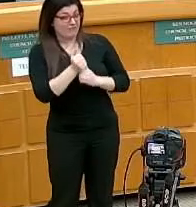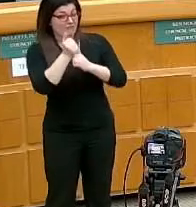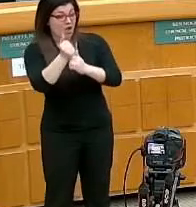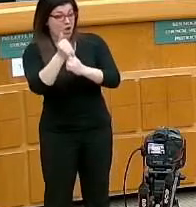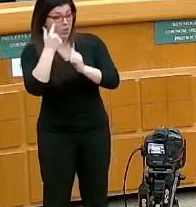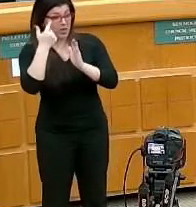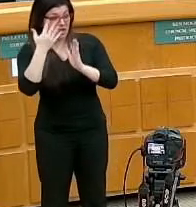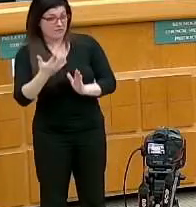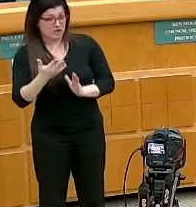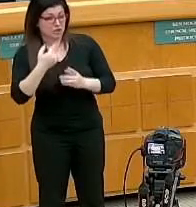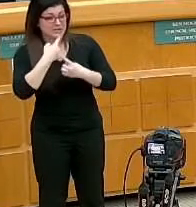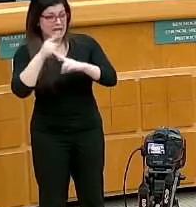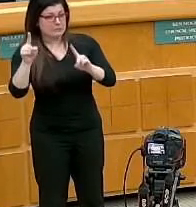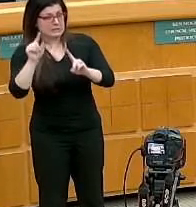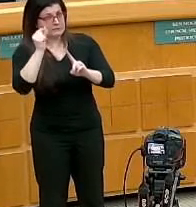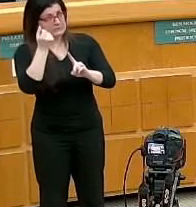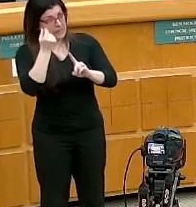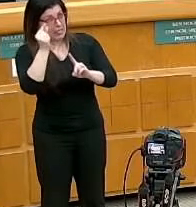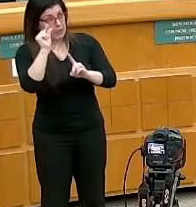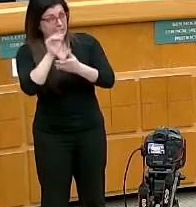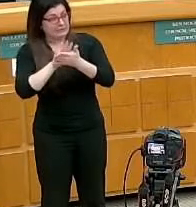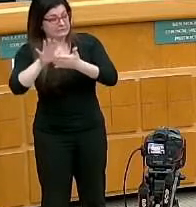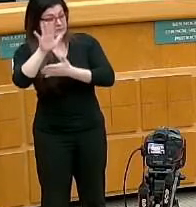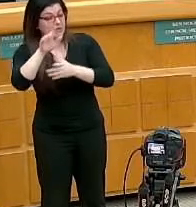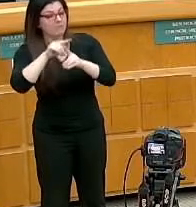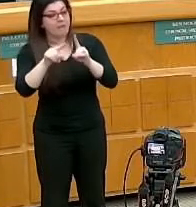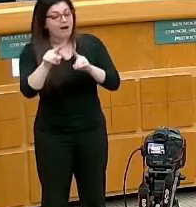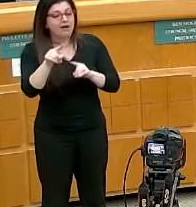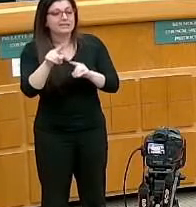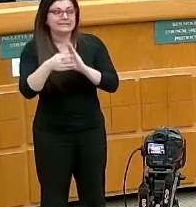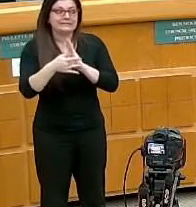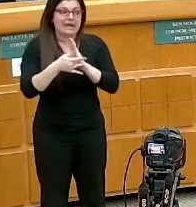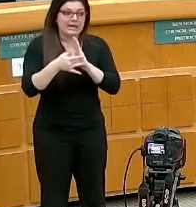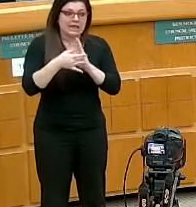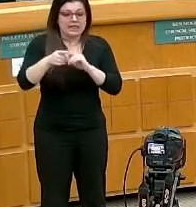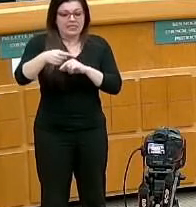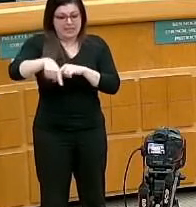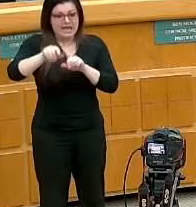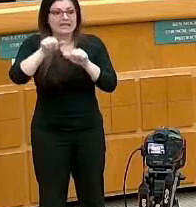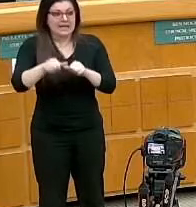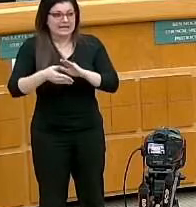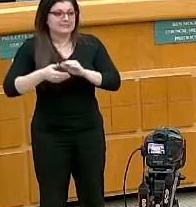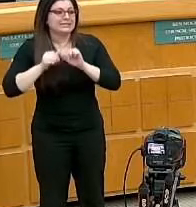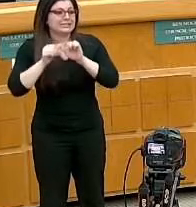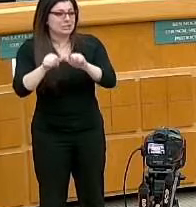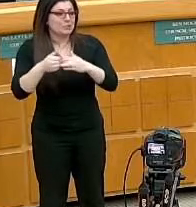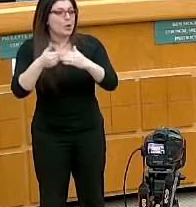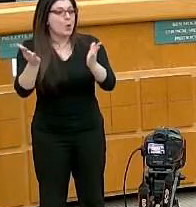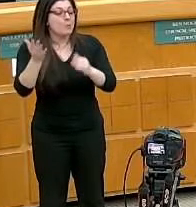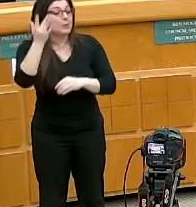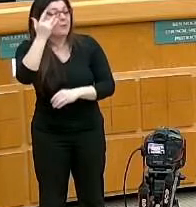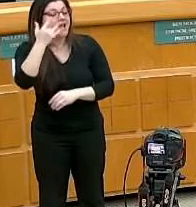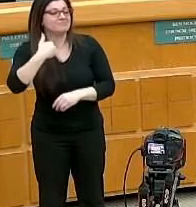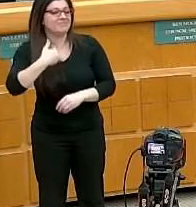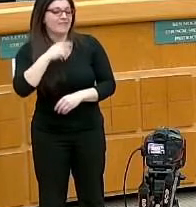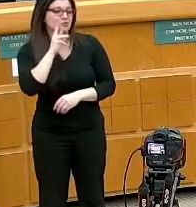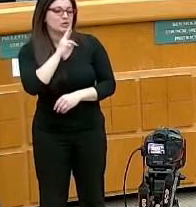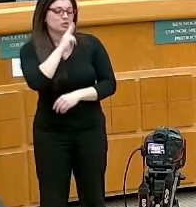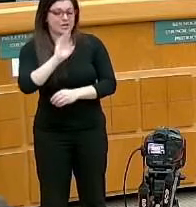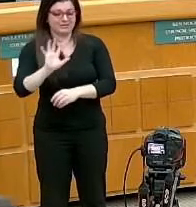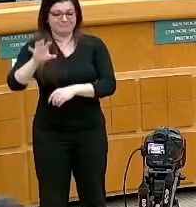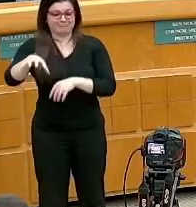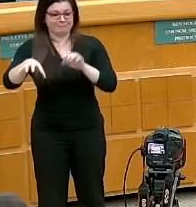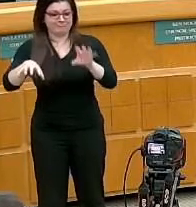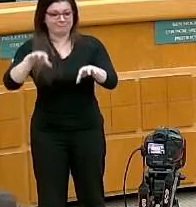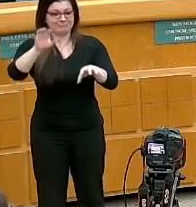remain open, because there's restaurants on the campus of the golf course. Also, the golf course operators have put a lot of